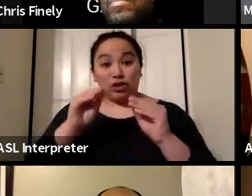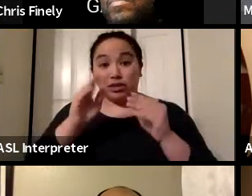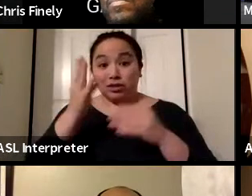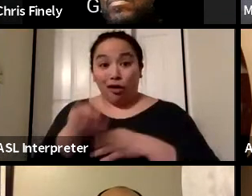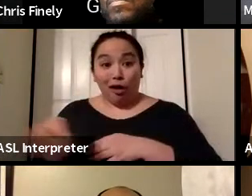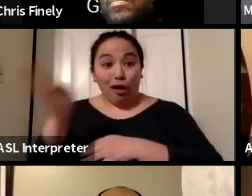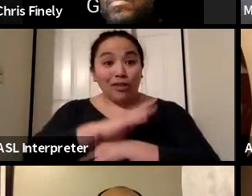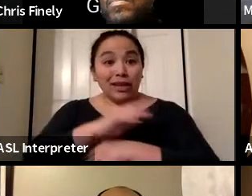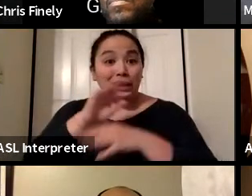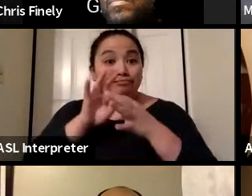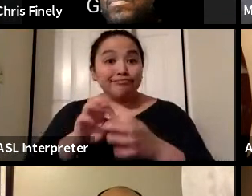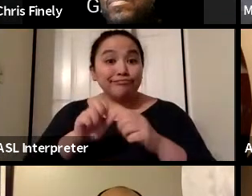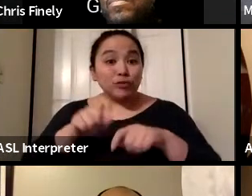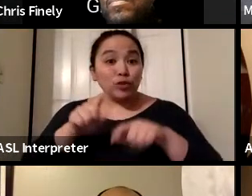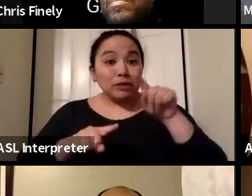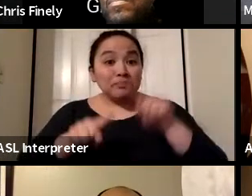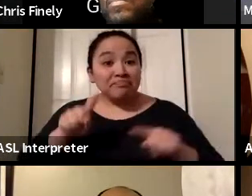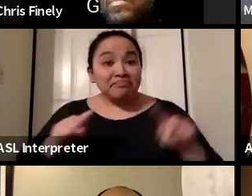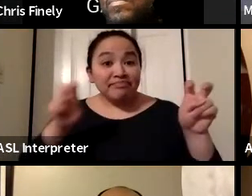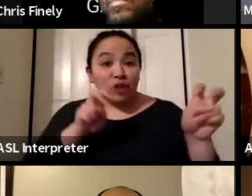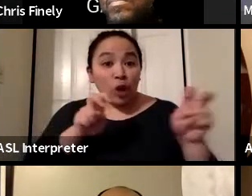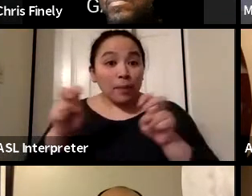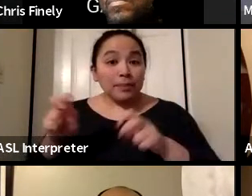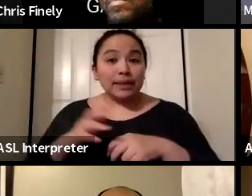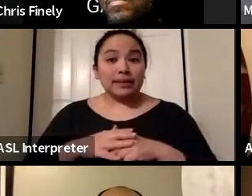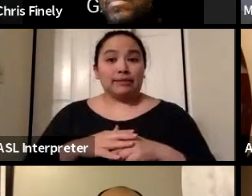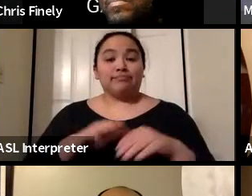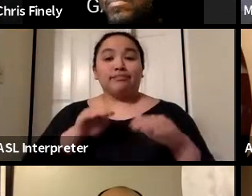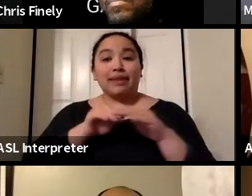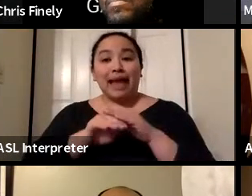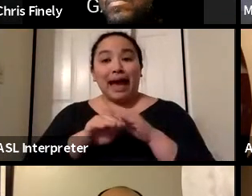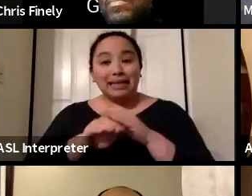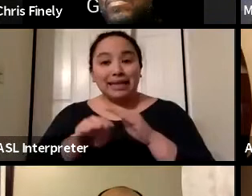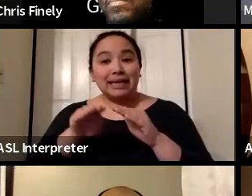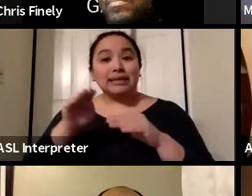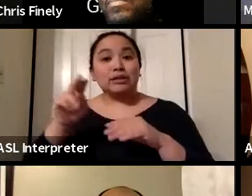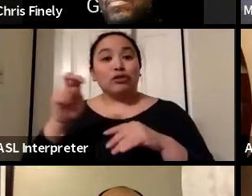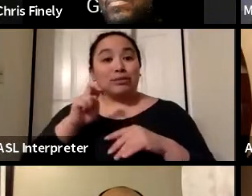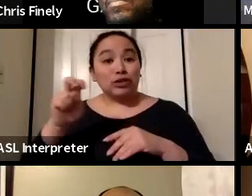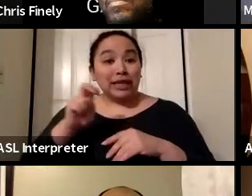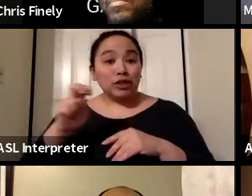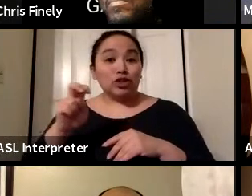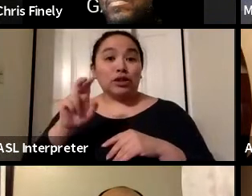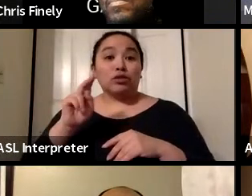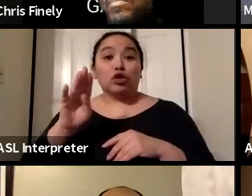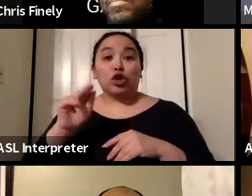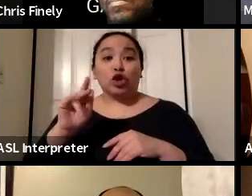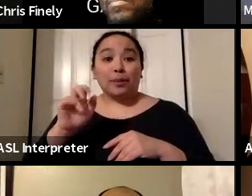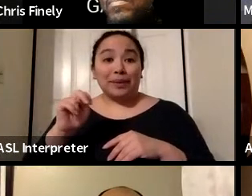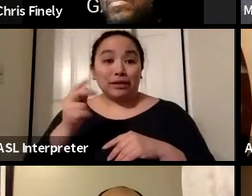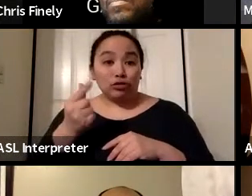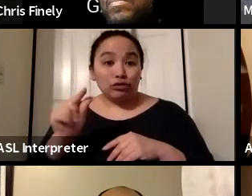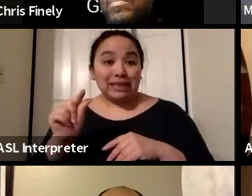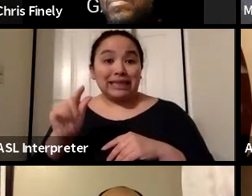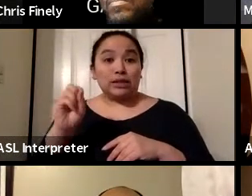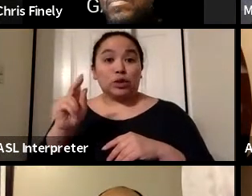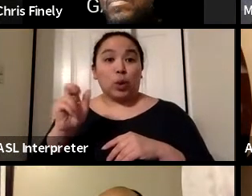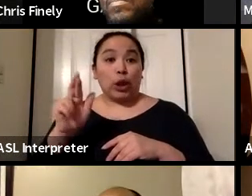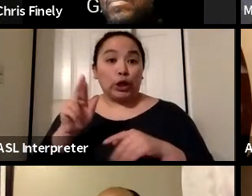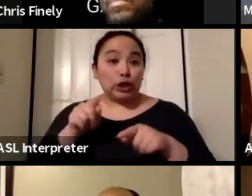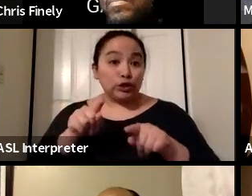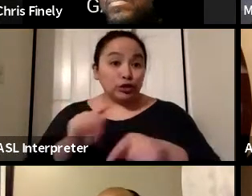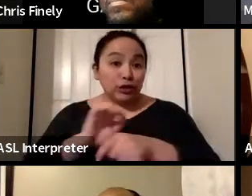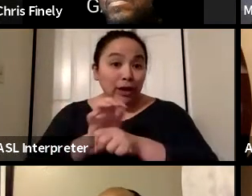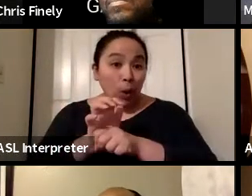on various topics such as active transportation, urban greening, solar in the time of COVID, information